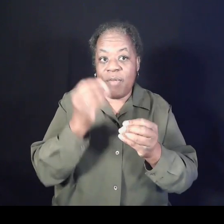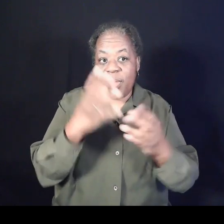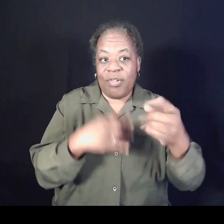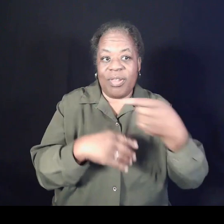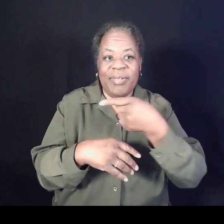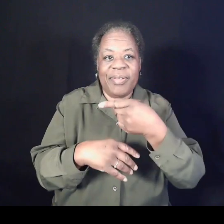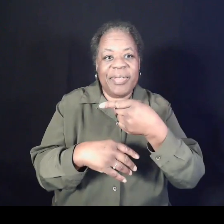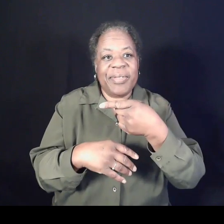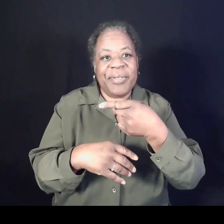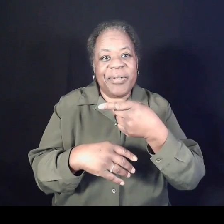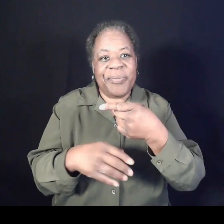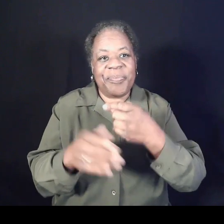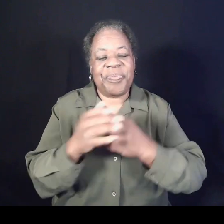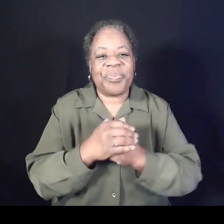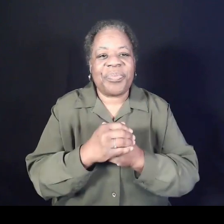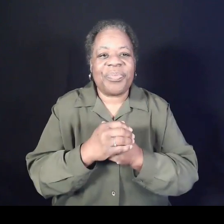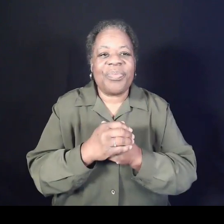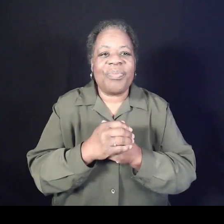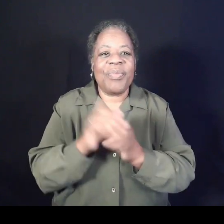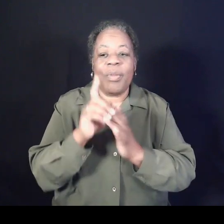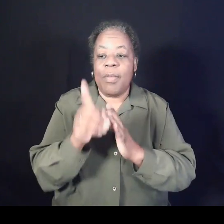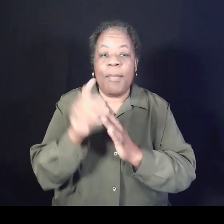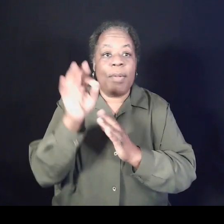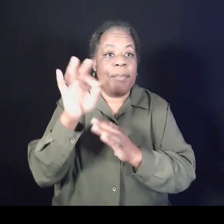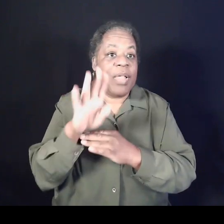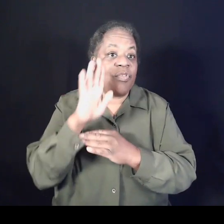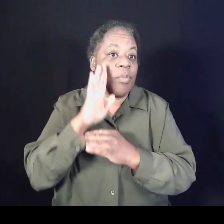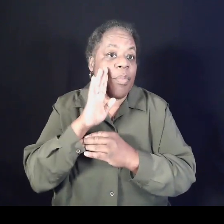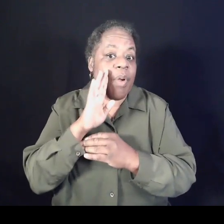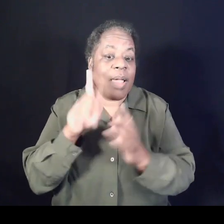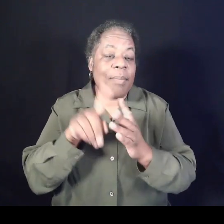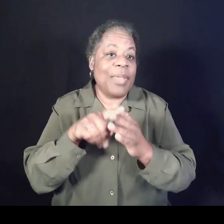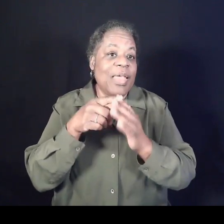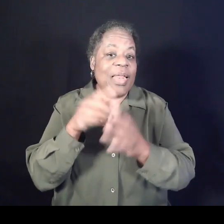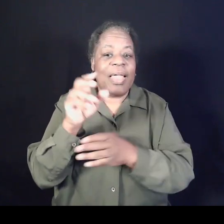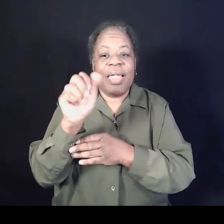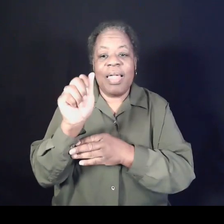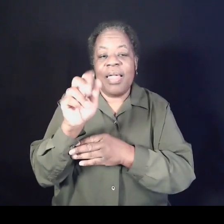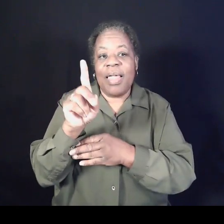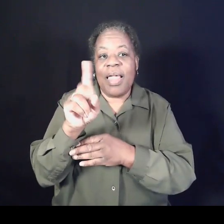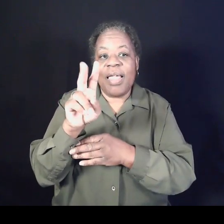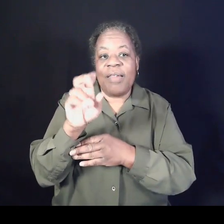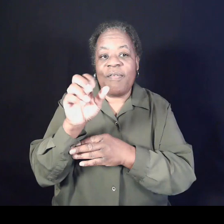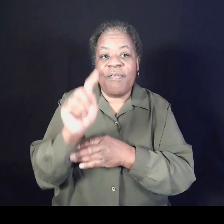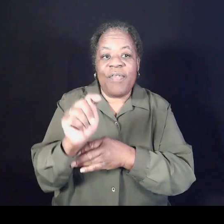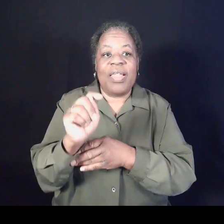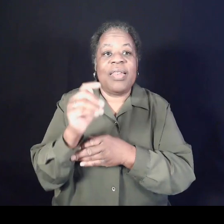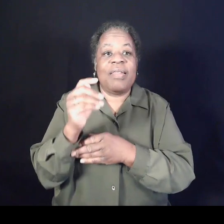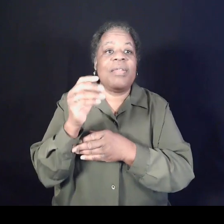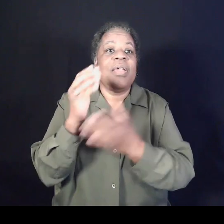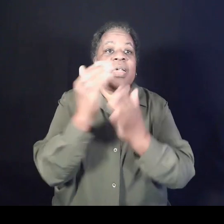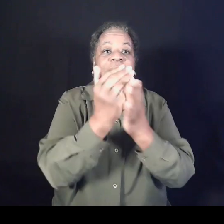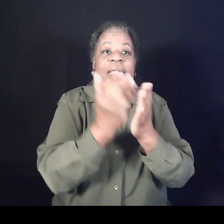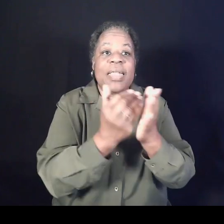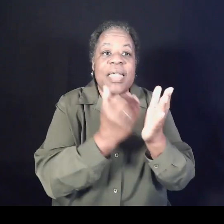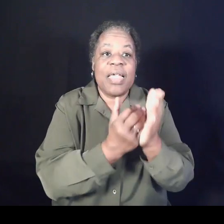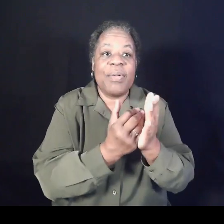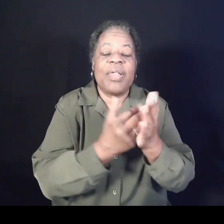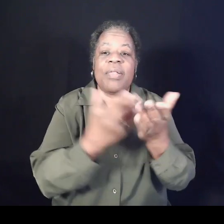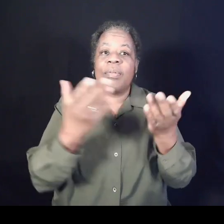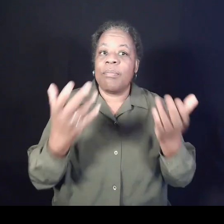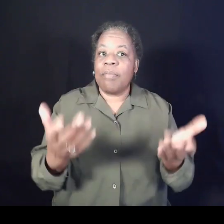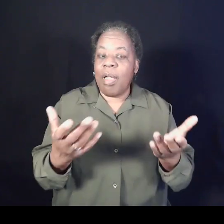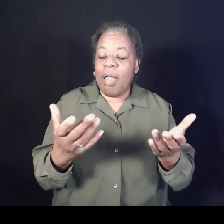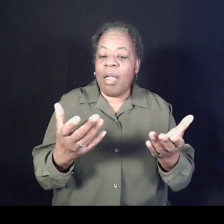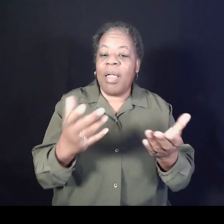information. In a moment, Pastor Brian will be beginning our Advent series titled, And on Earth, Peace. But before we